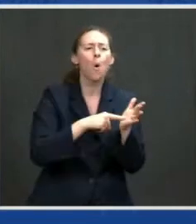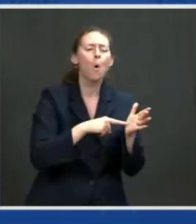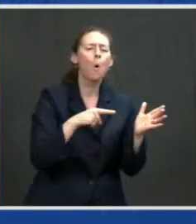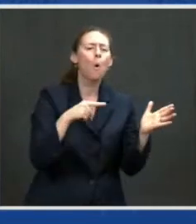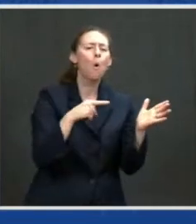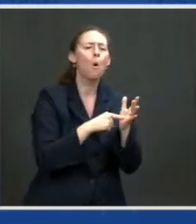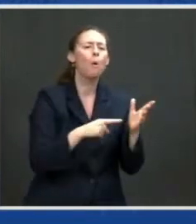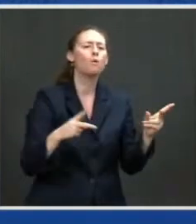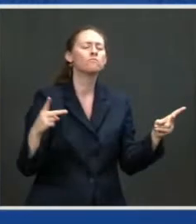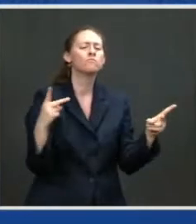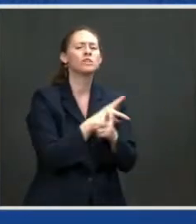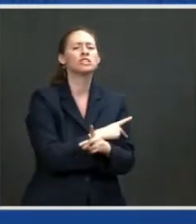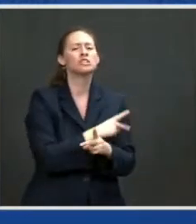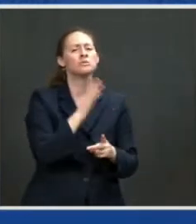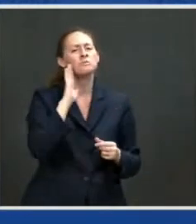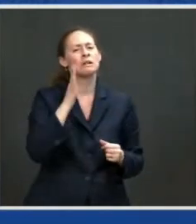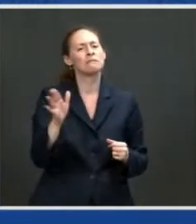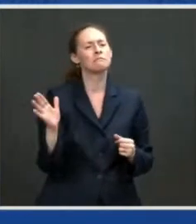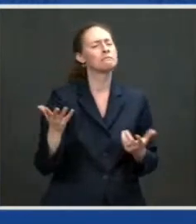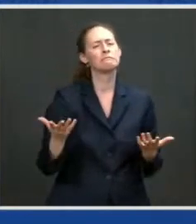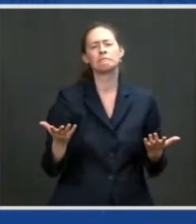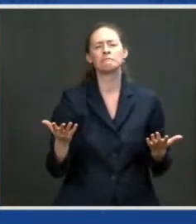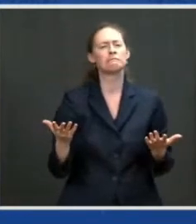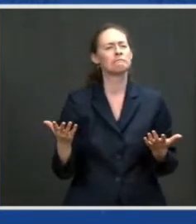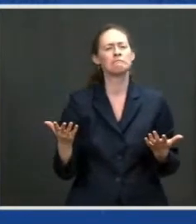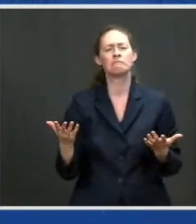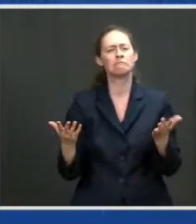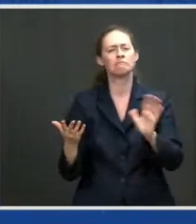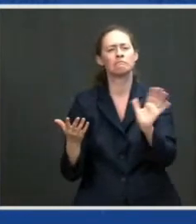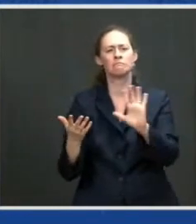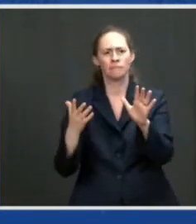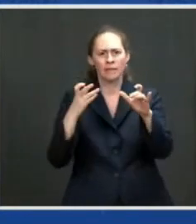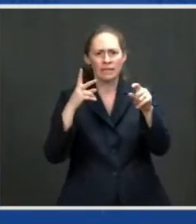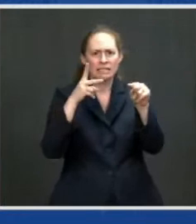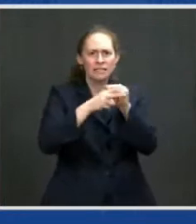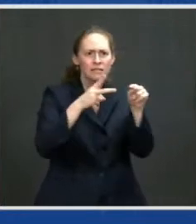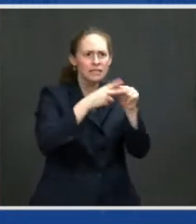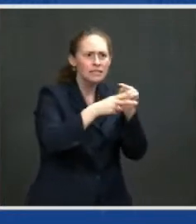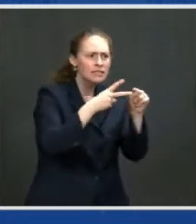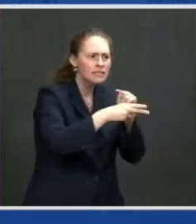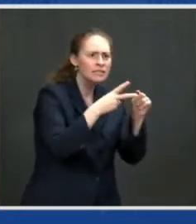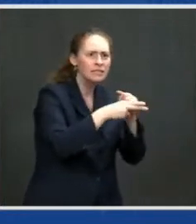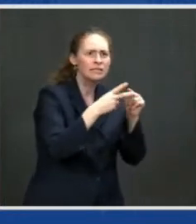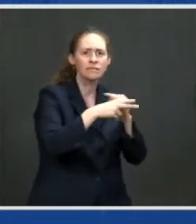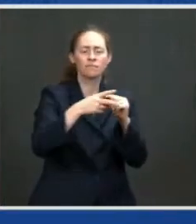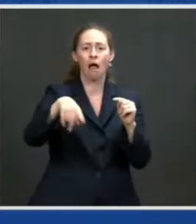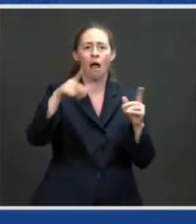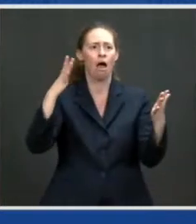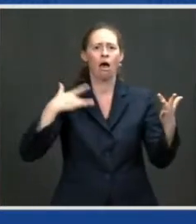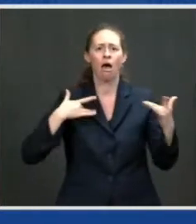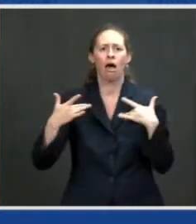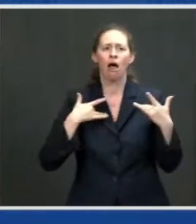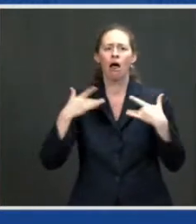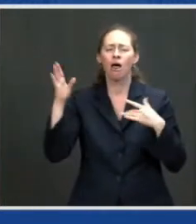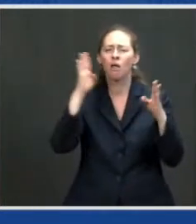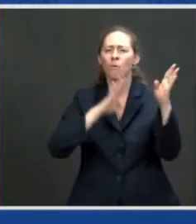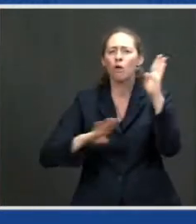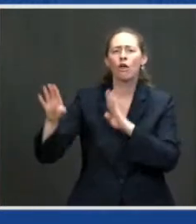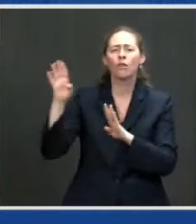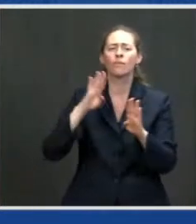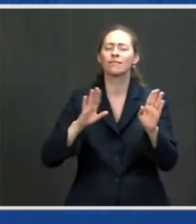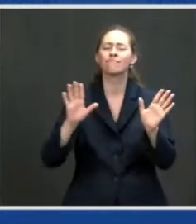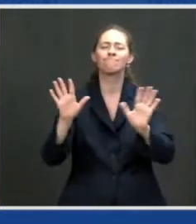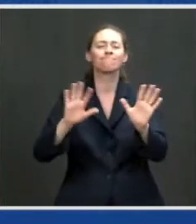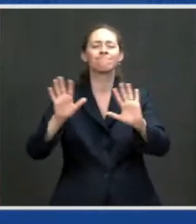tax cuts for working class people, it's, oh my God, what are we going to do? Well, we're going to take back some of